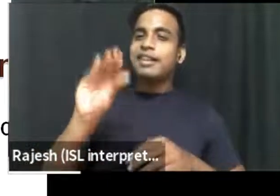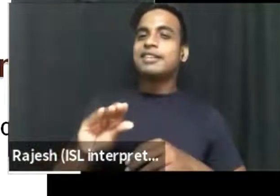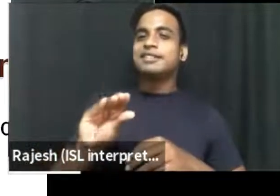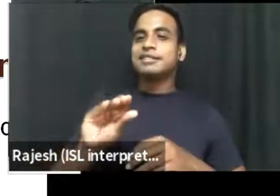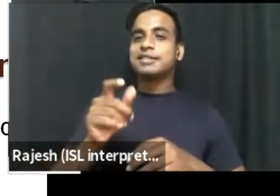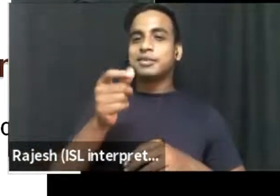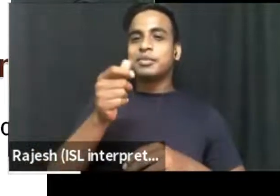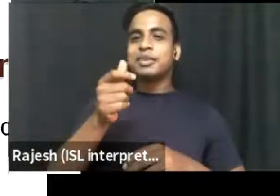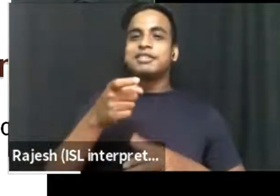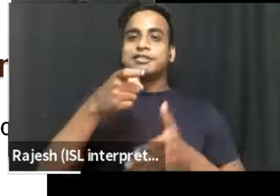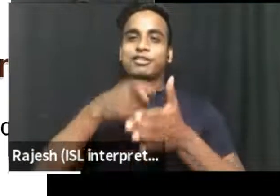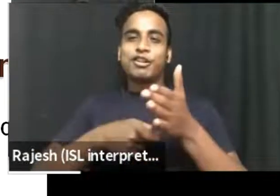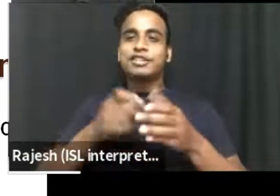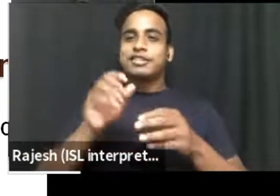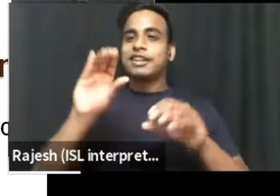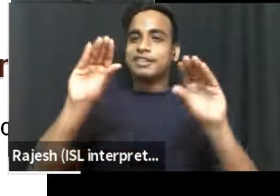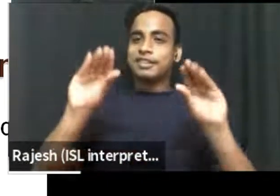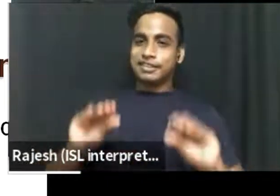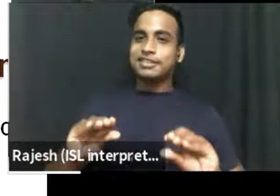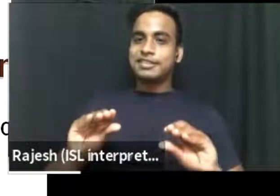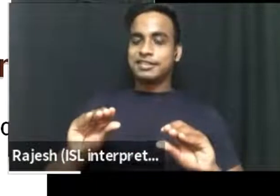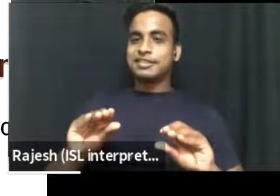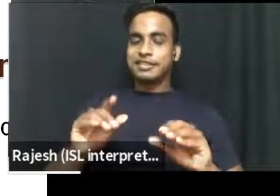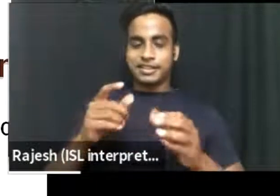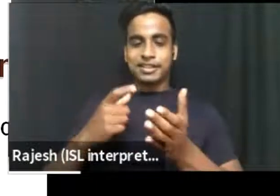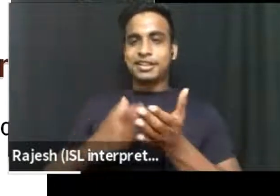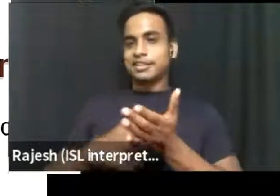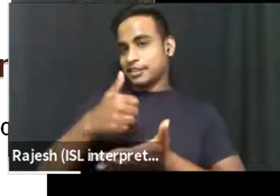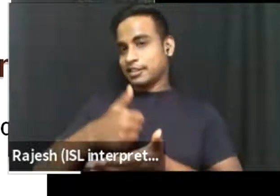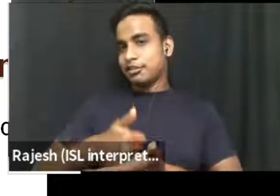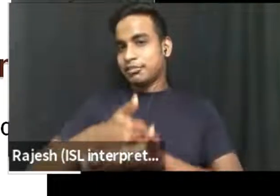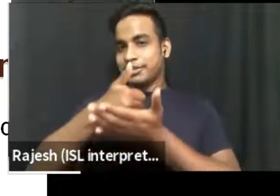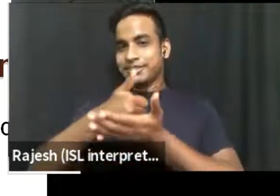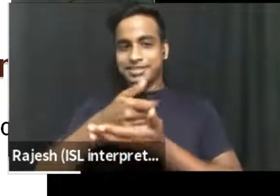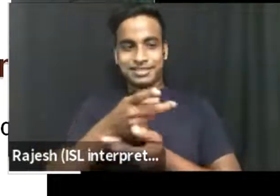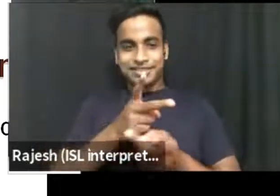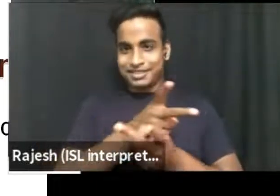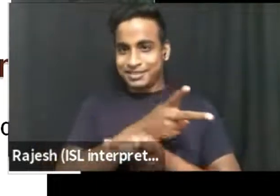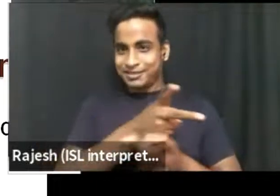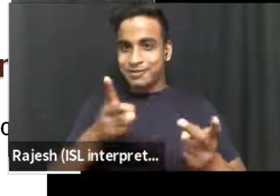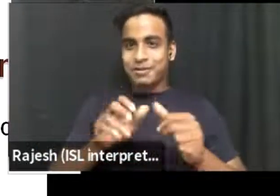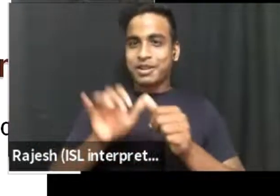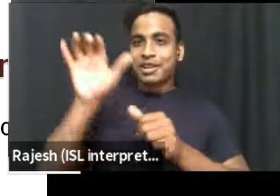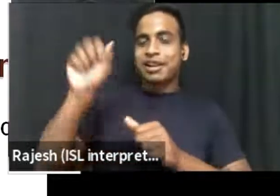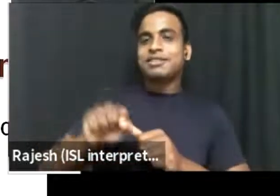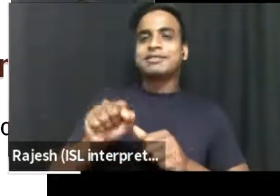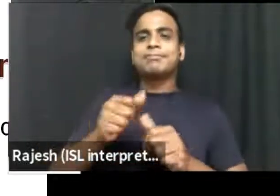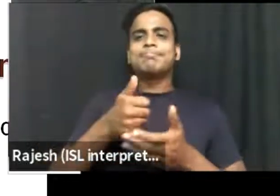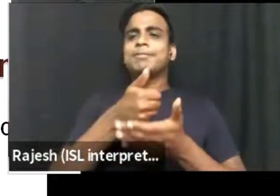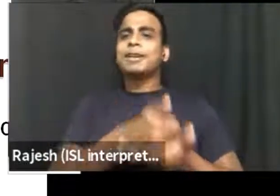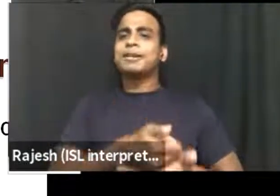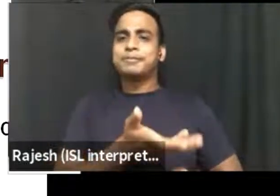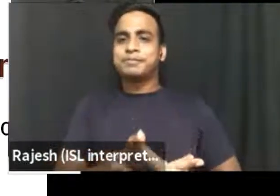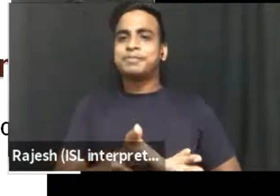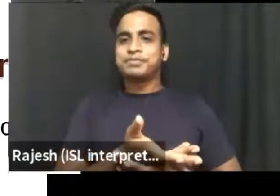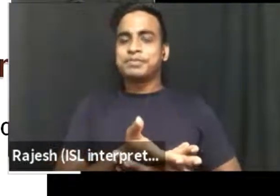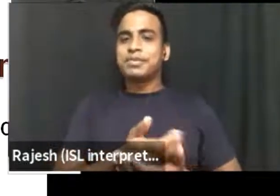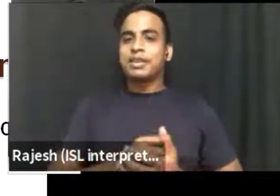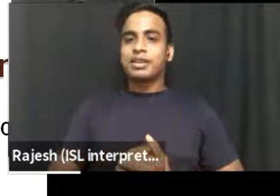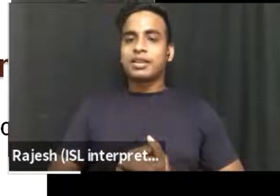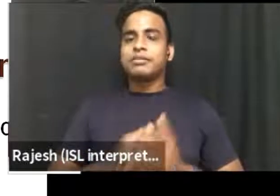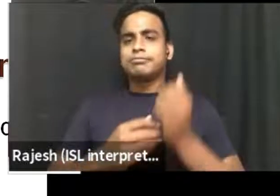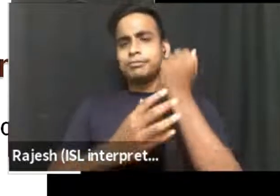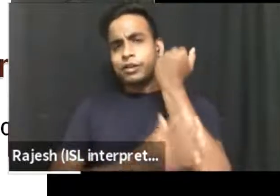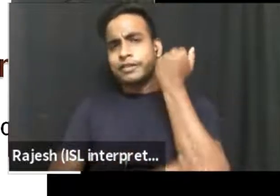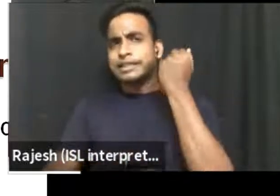not reaching out for rehabilitation services, besides poverty and other factors, And